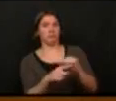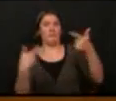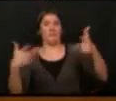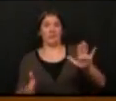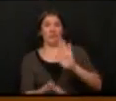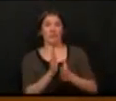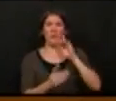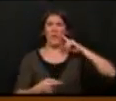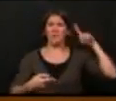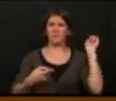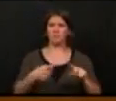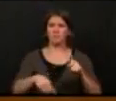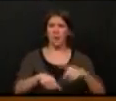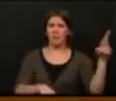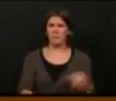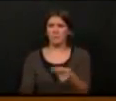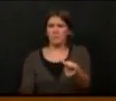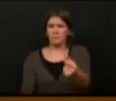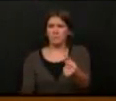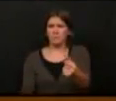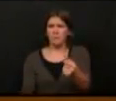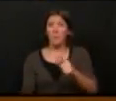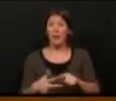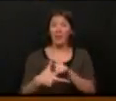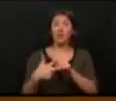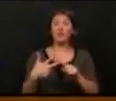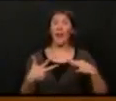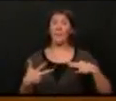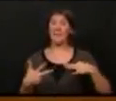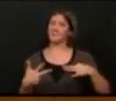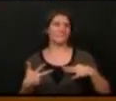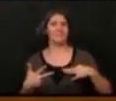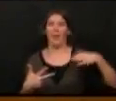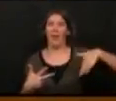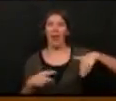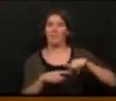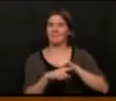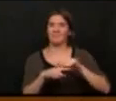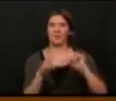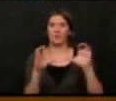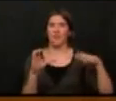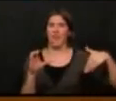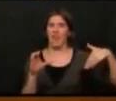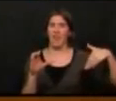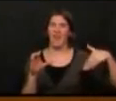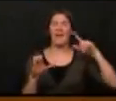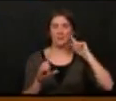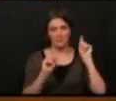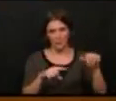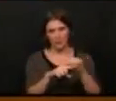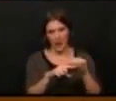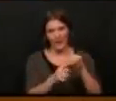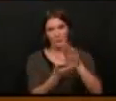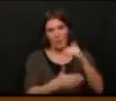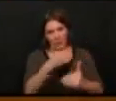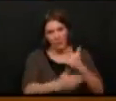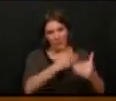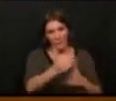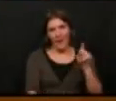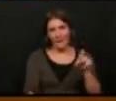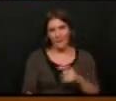by 2/3 of the time. Mm-hmm. But the three applicants we have are not certified, so we would have to go through the whole